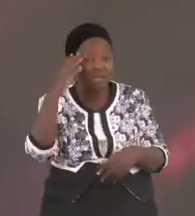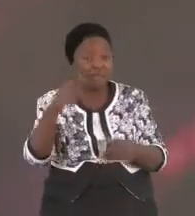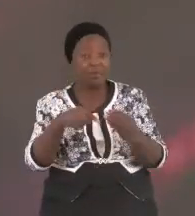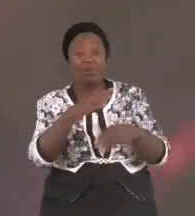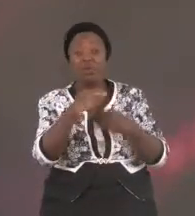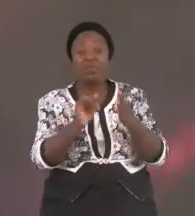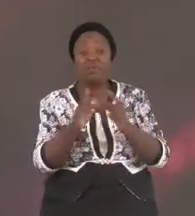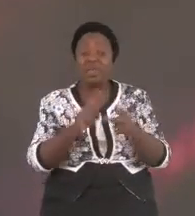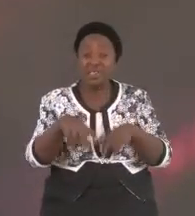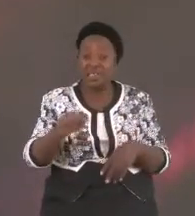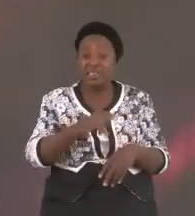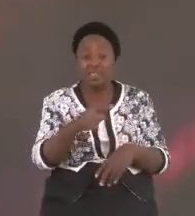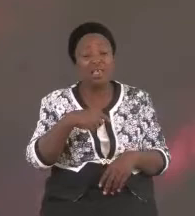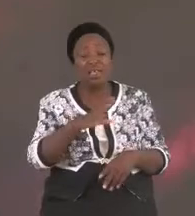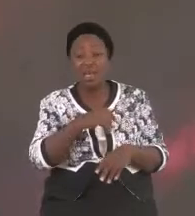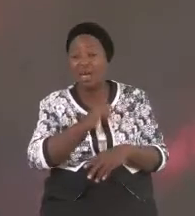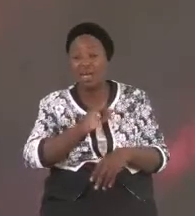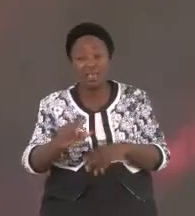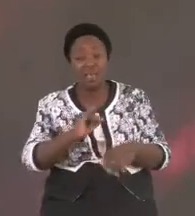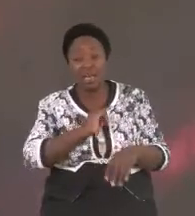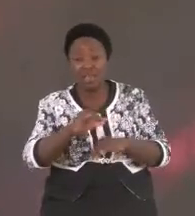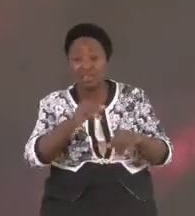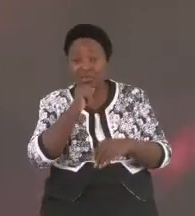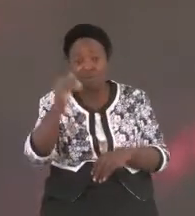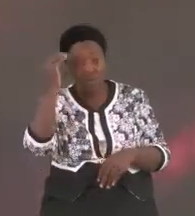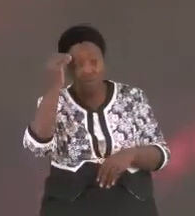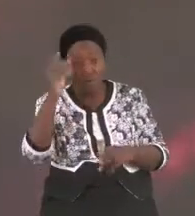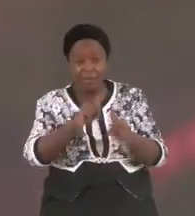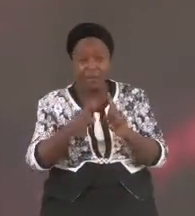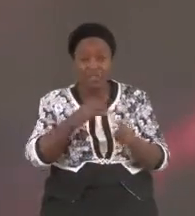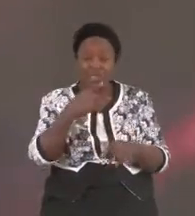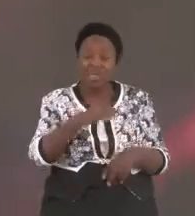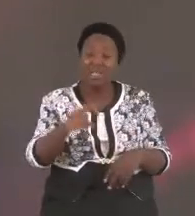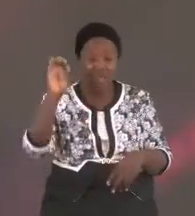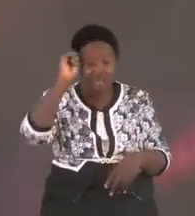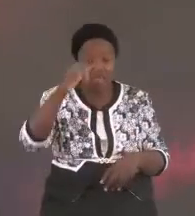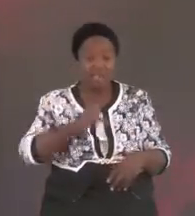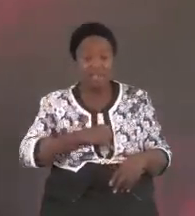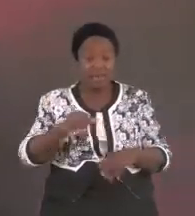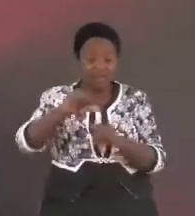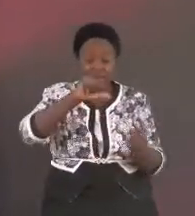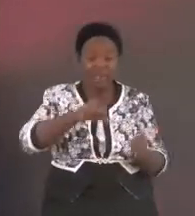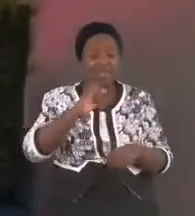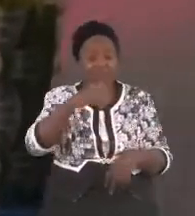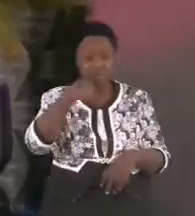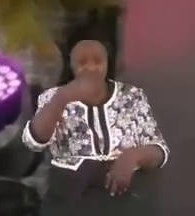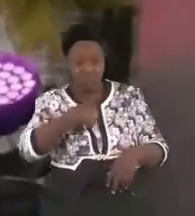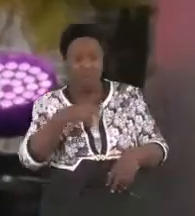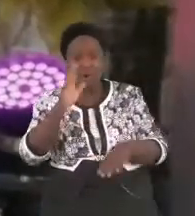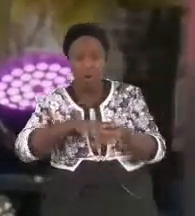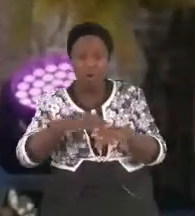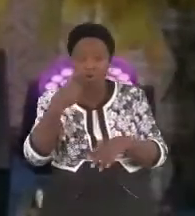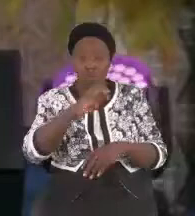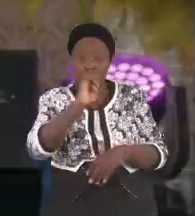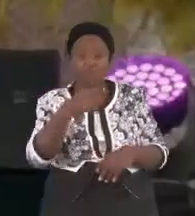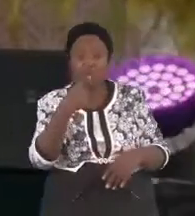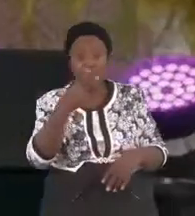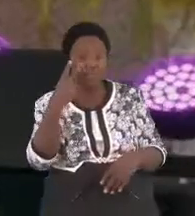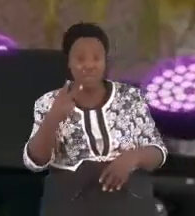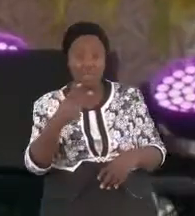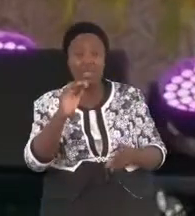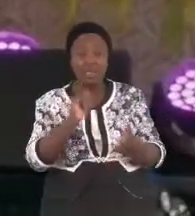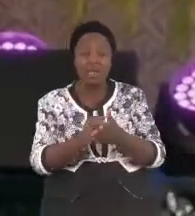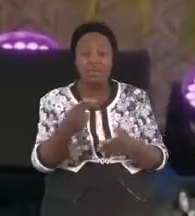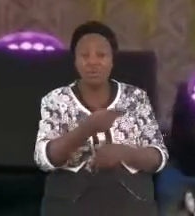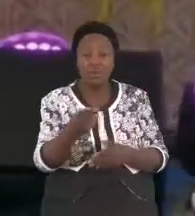But he that sent me baptizing told me, on whomever you see that Holy Ghost in the form